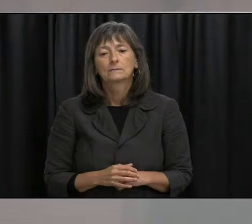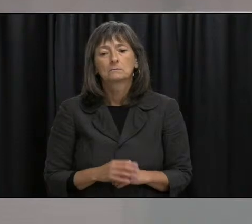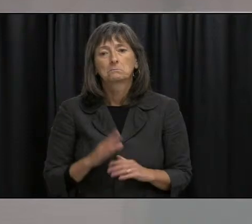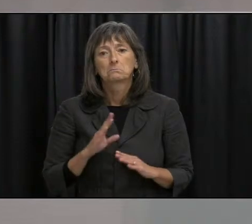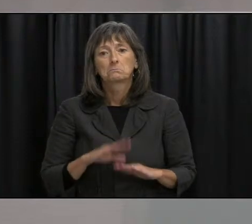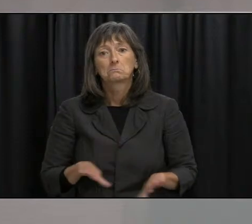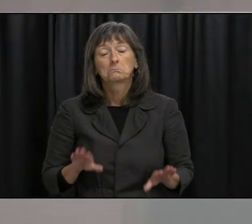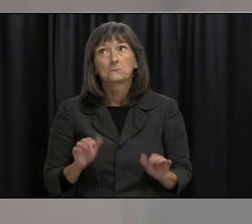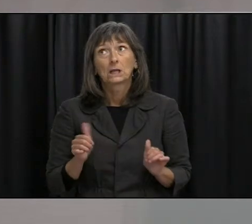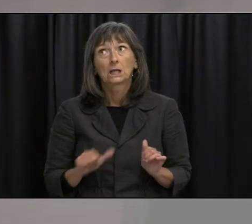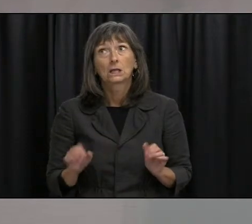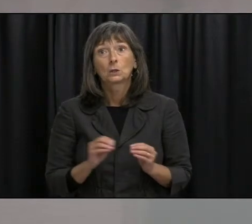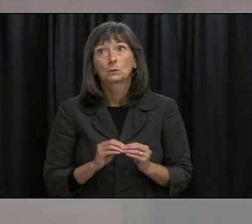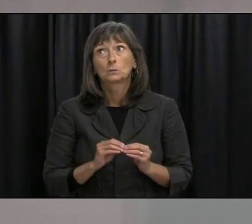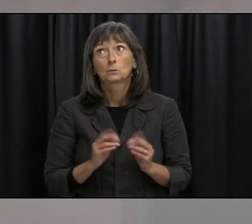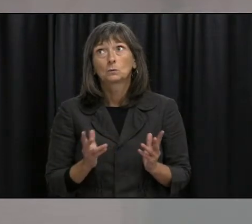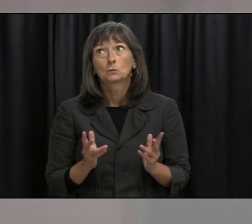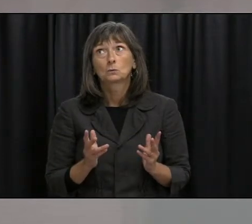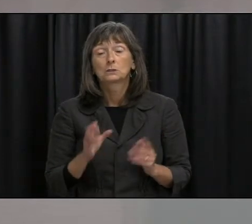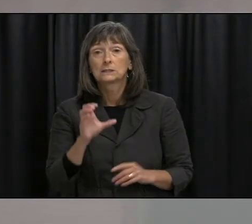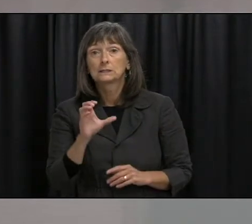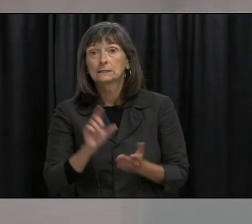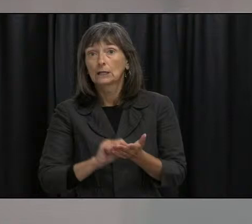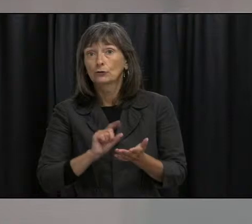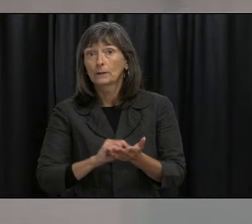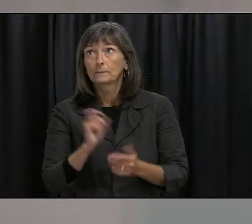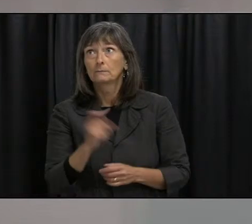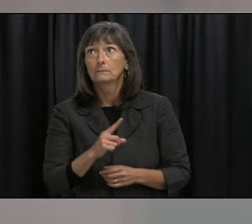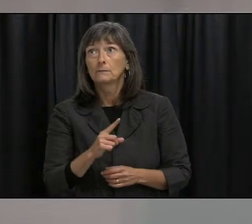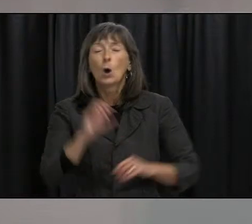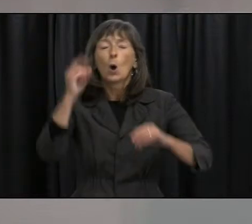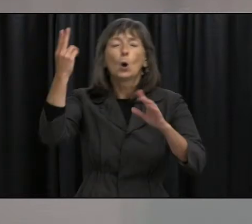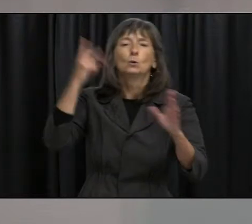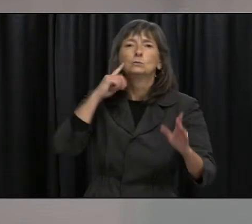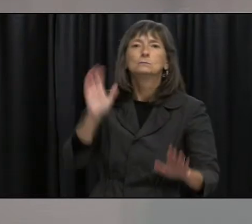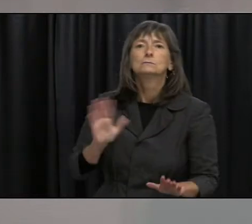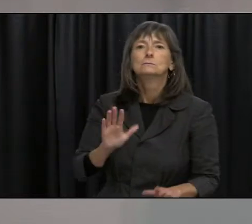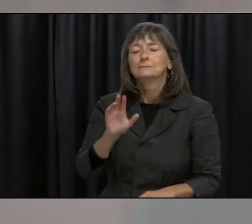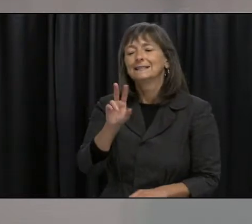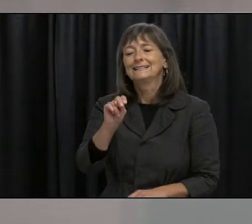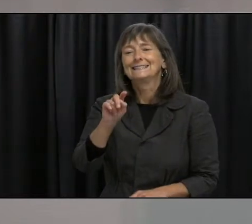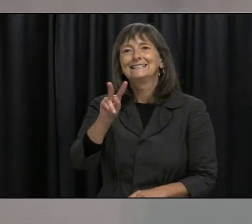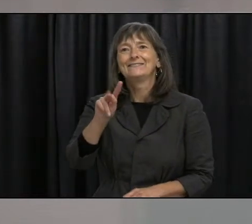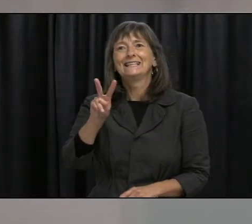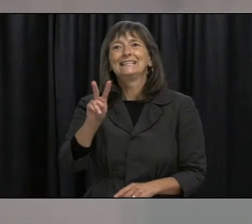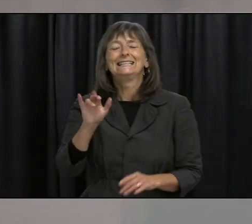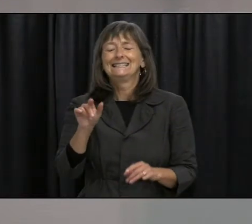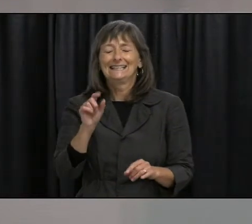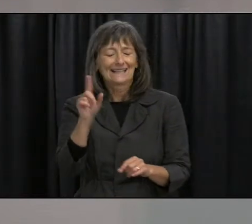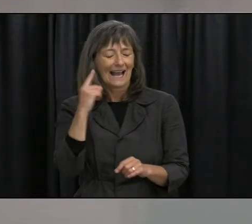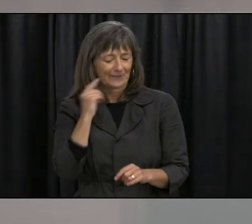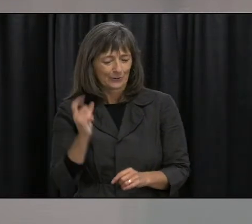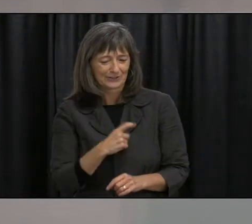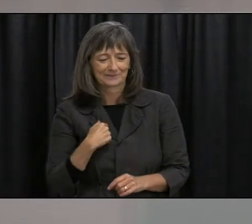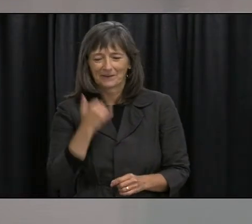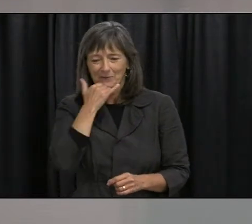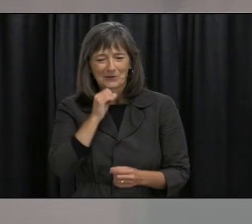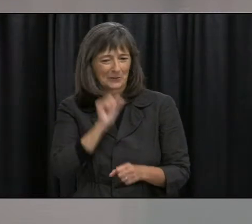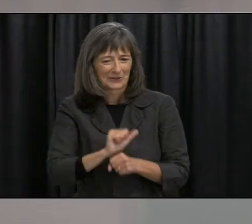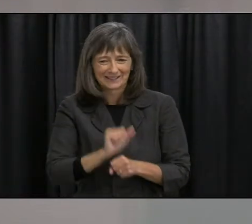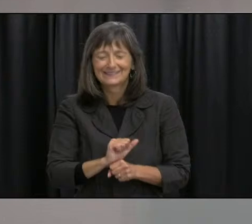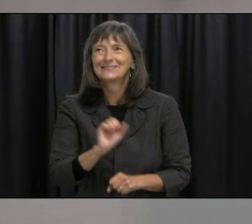Do we have any questions from Peter Jackson of The Telegram? Oh, sorry, I do have a question. My phone wasn't working. It's Okay, Leila. sure. Go